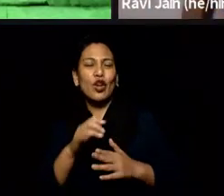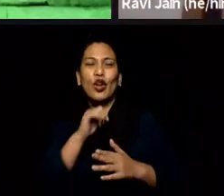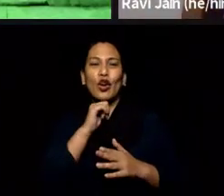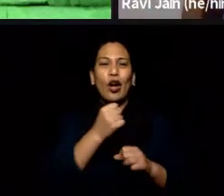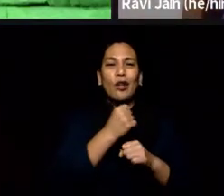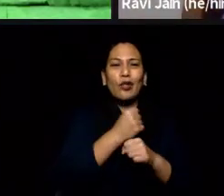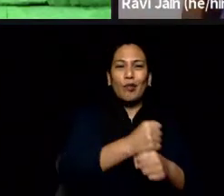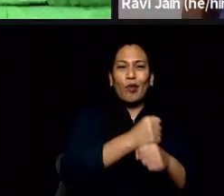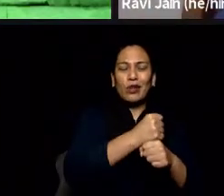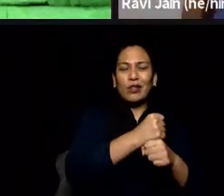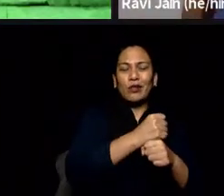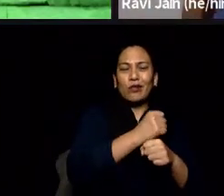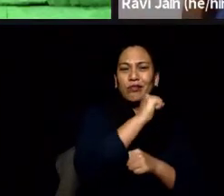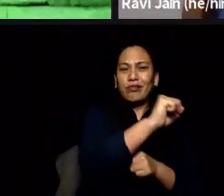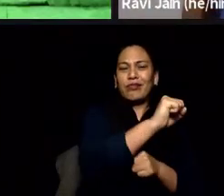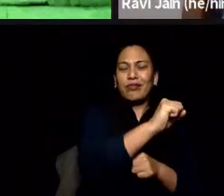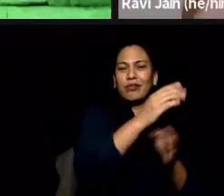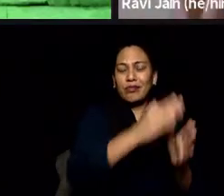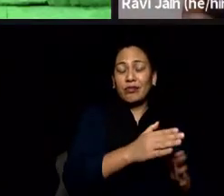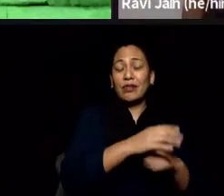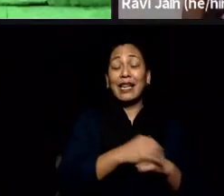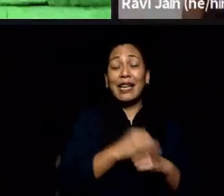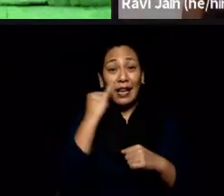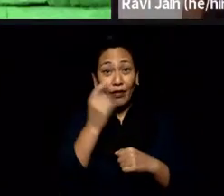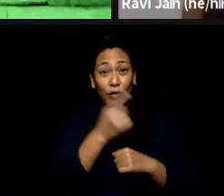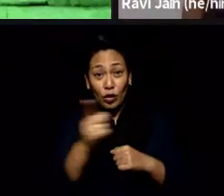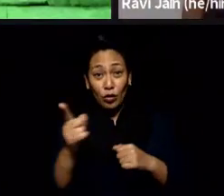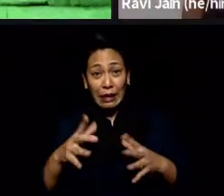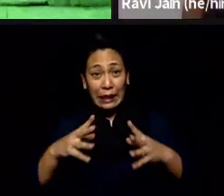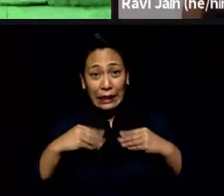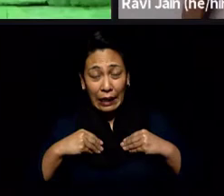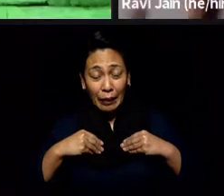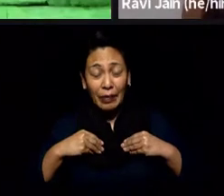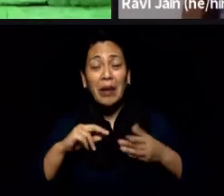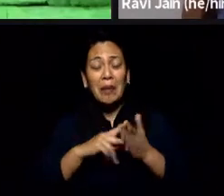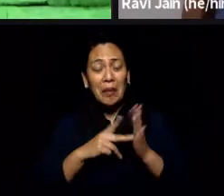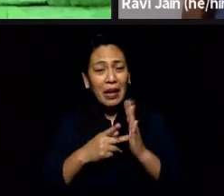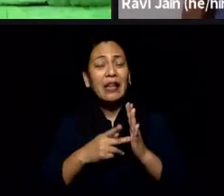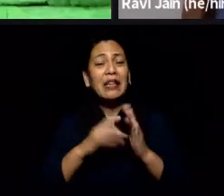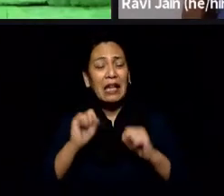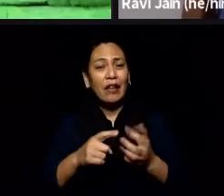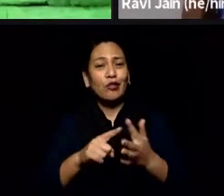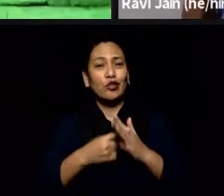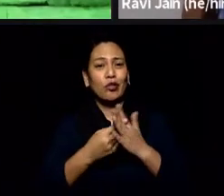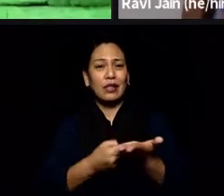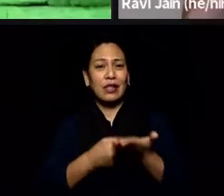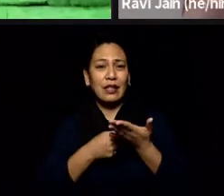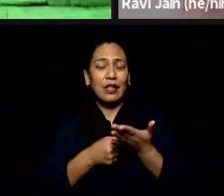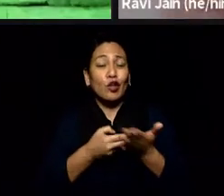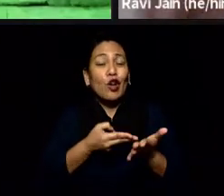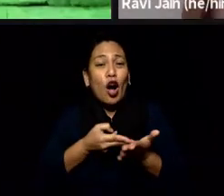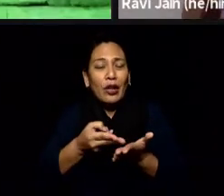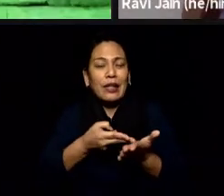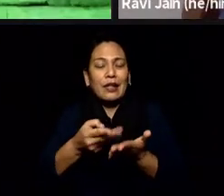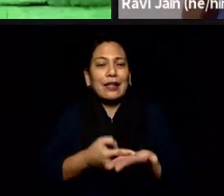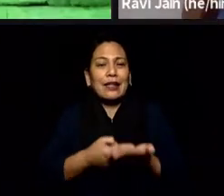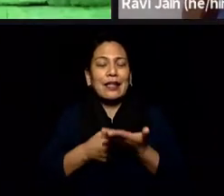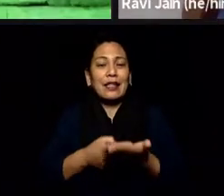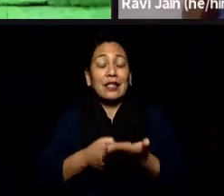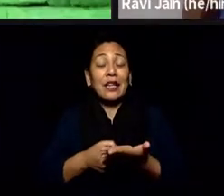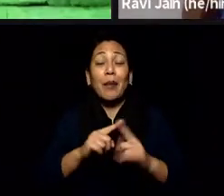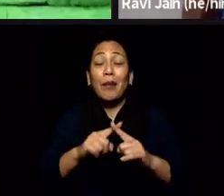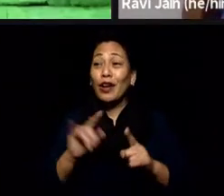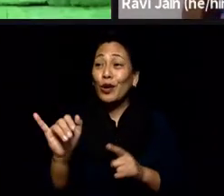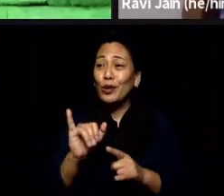me, then we can start getting into truths. Then we can start getting into, well, then now who leads this conversation and who's prepared for